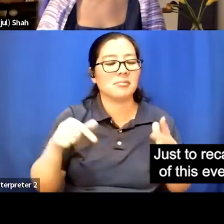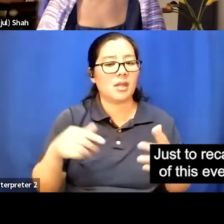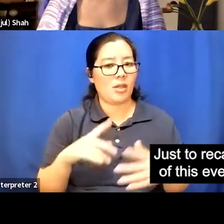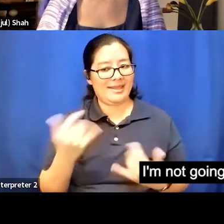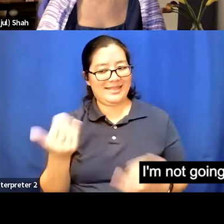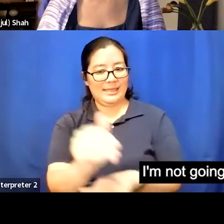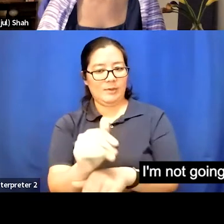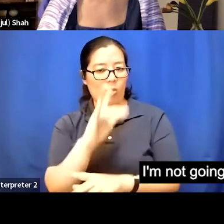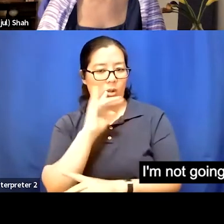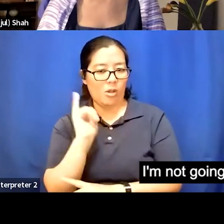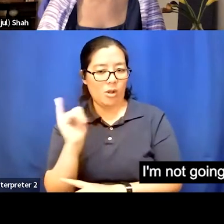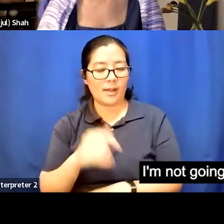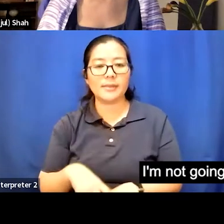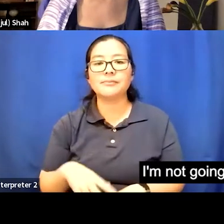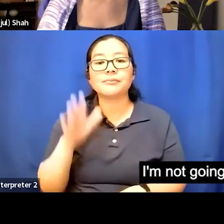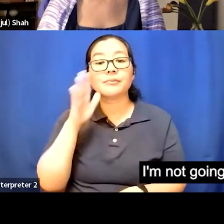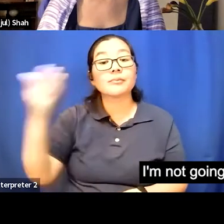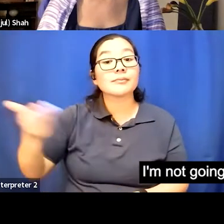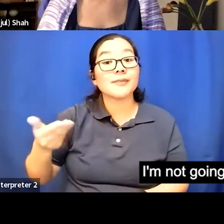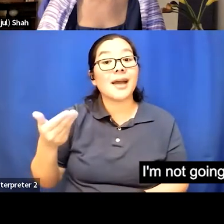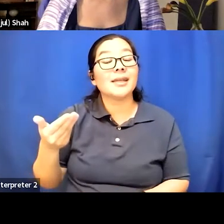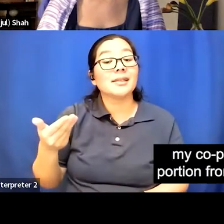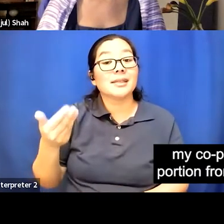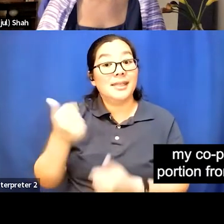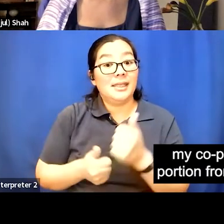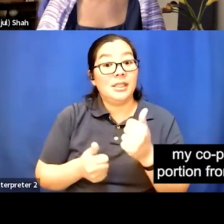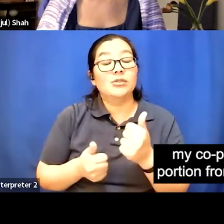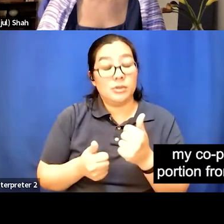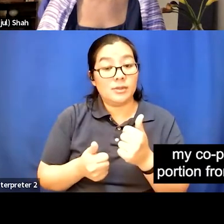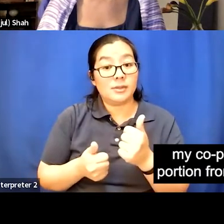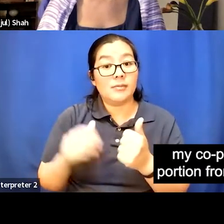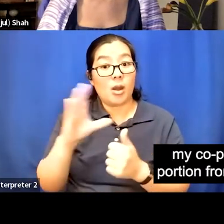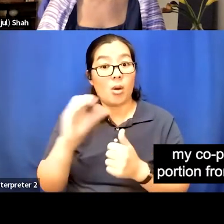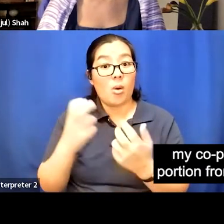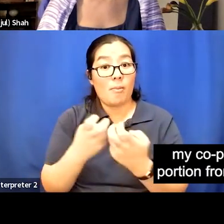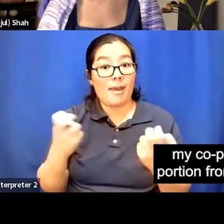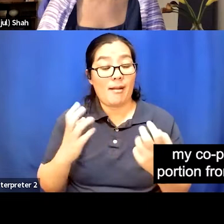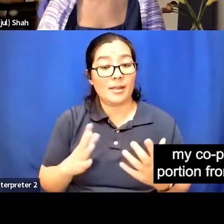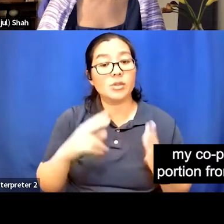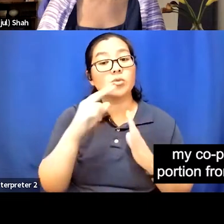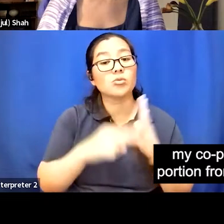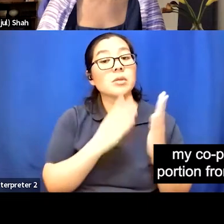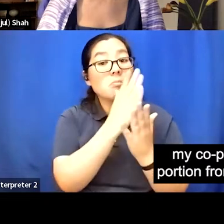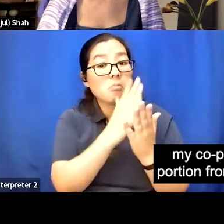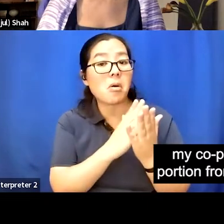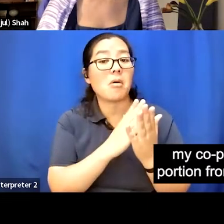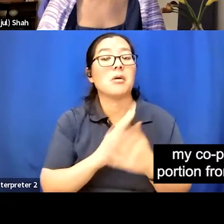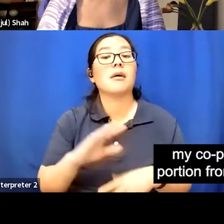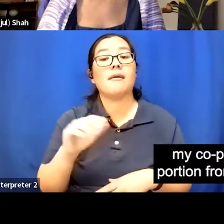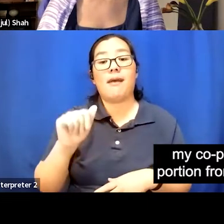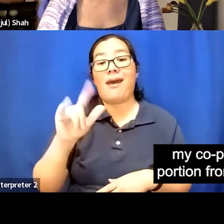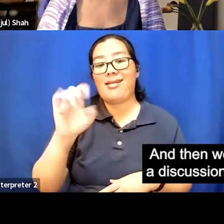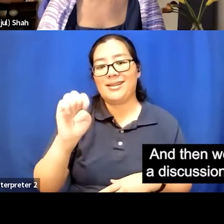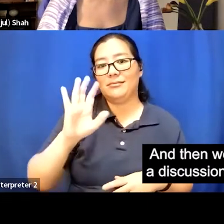go, I'm now going to invite each of the my co-panelists to read a portion from Alice's new